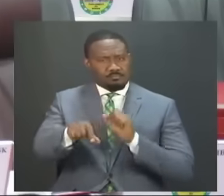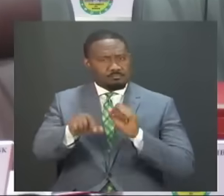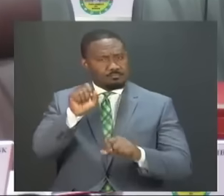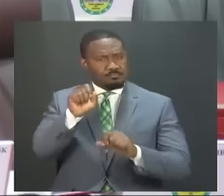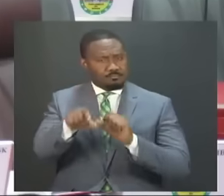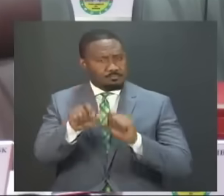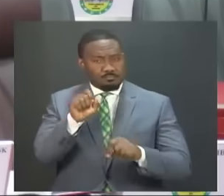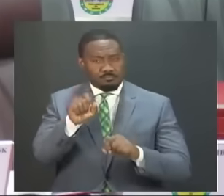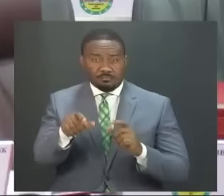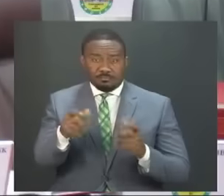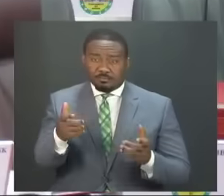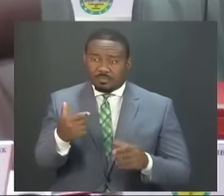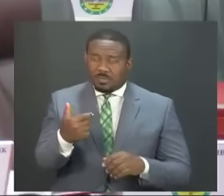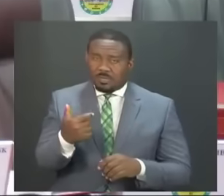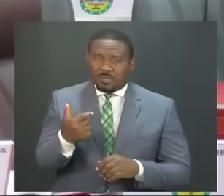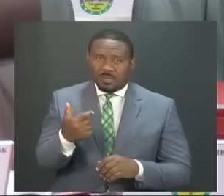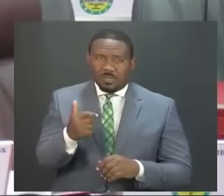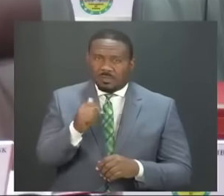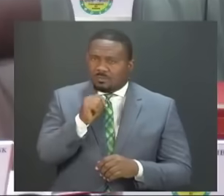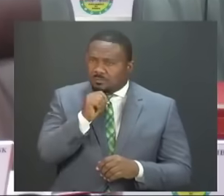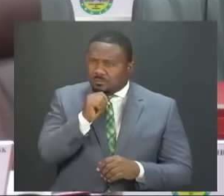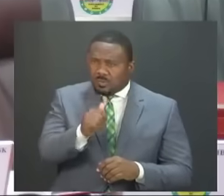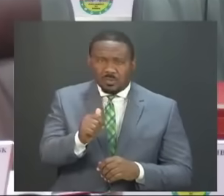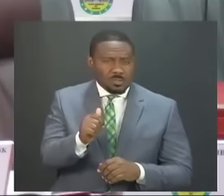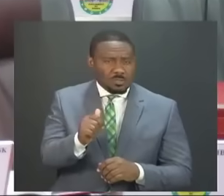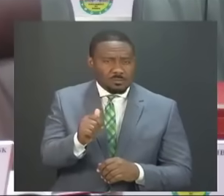not to interpret